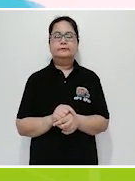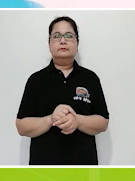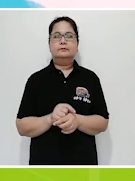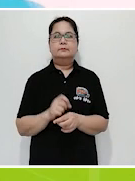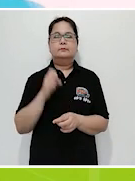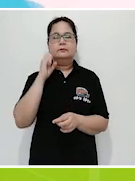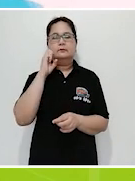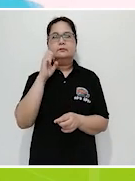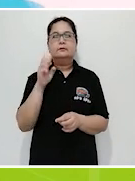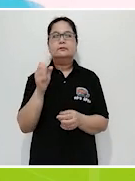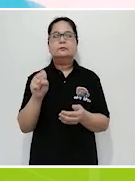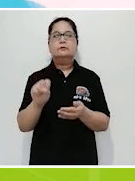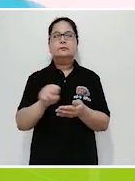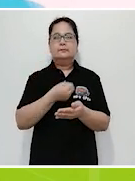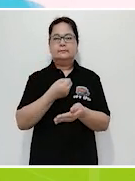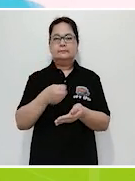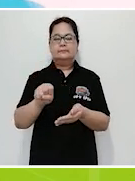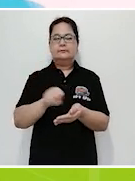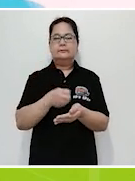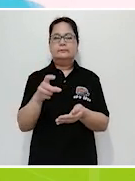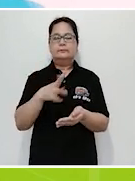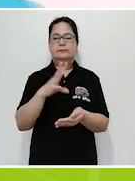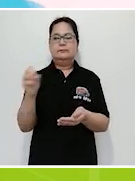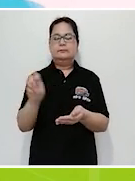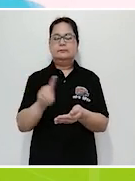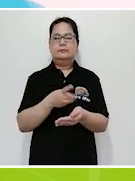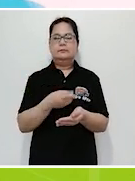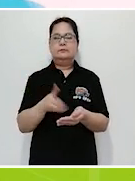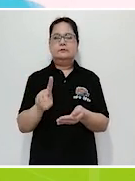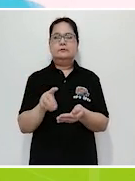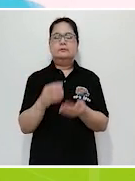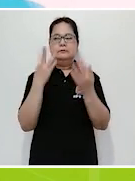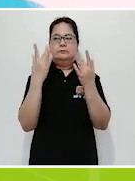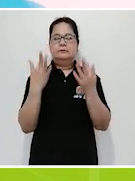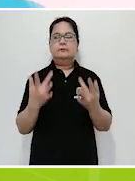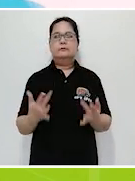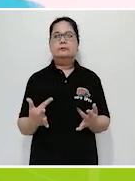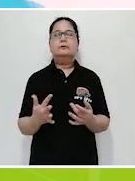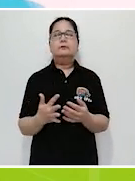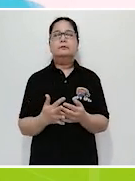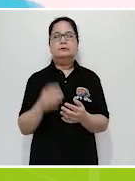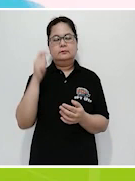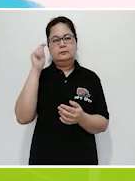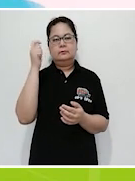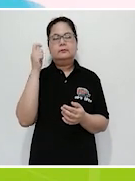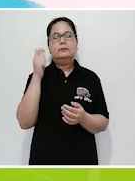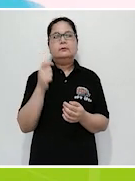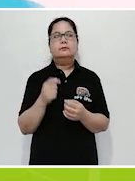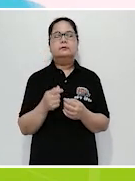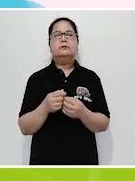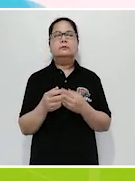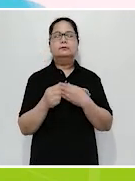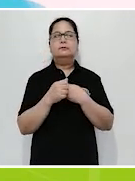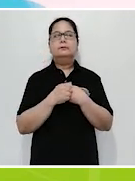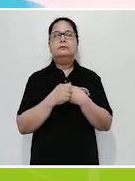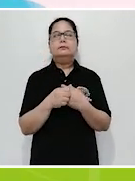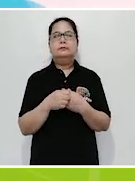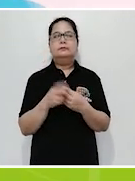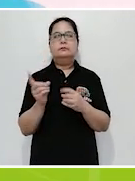She sang and danced in the rain. Very good. I think I'll love to do that